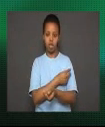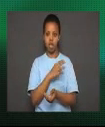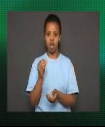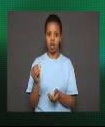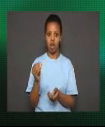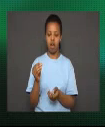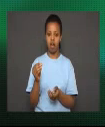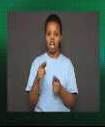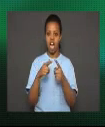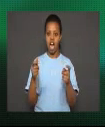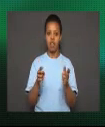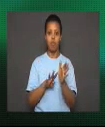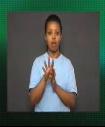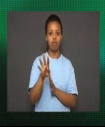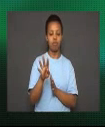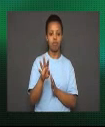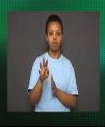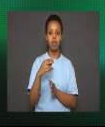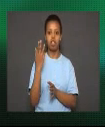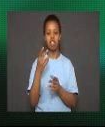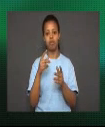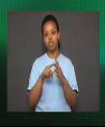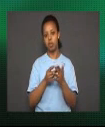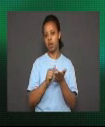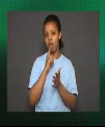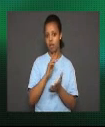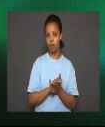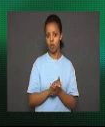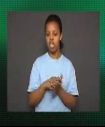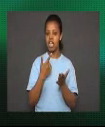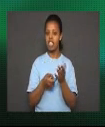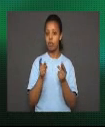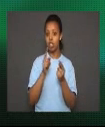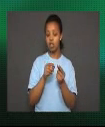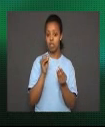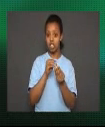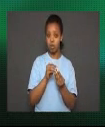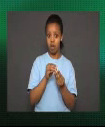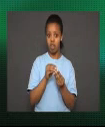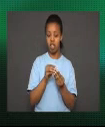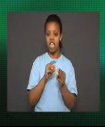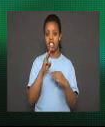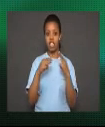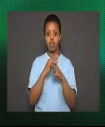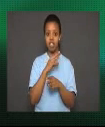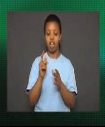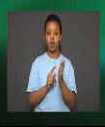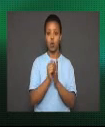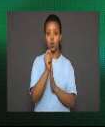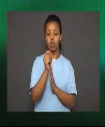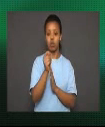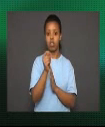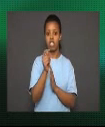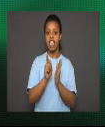and antibiotics. In addition to scientific and technological